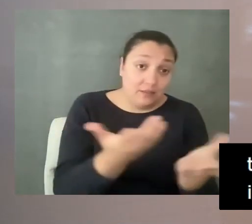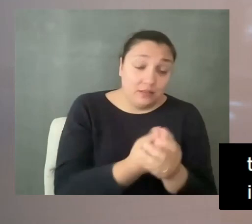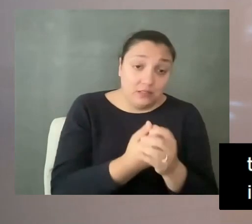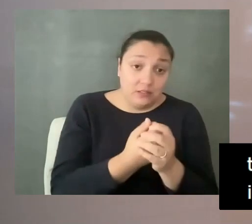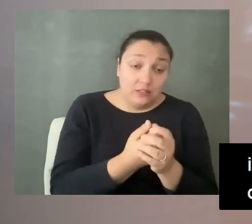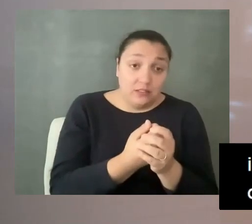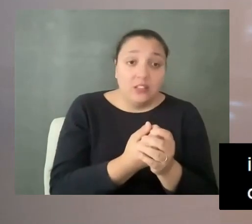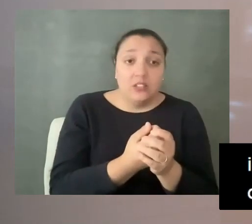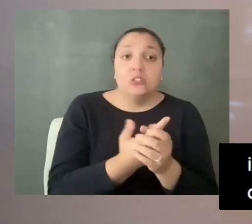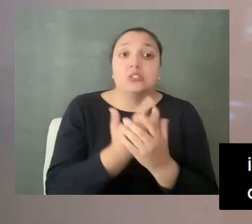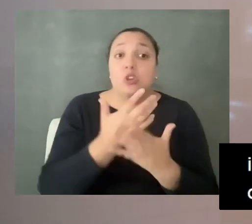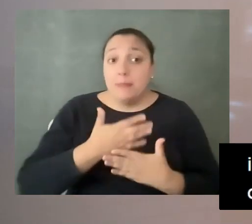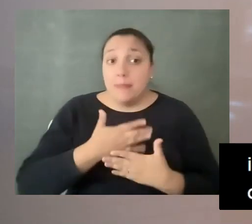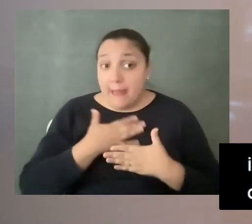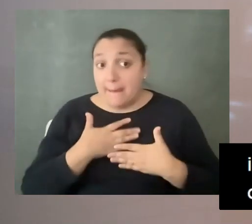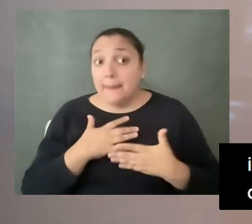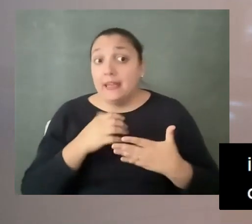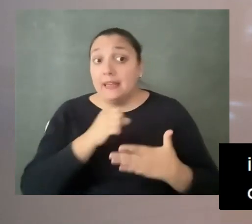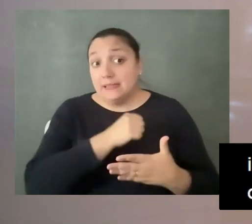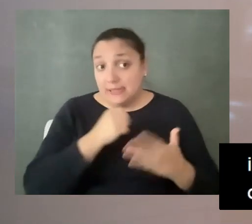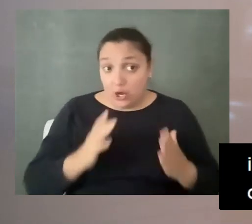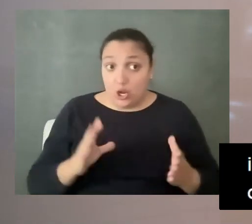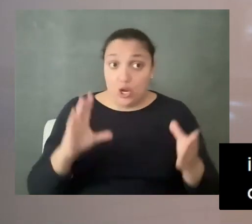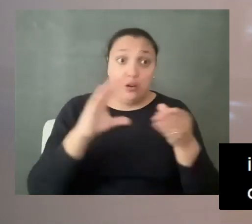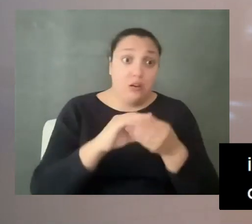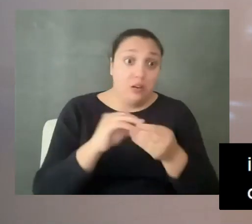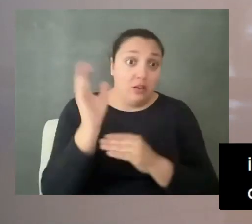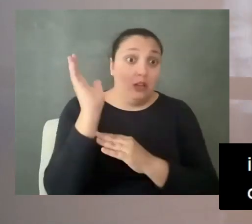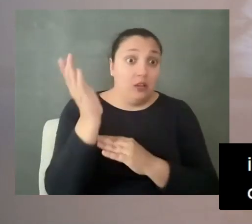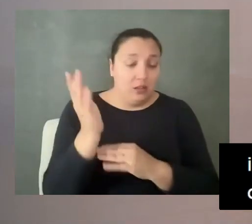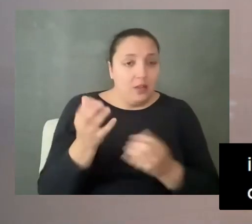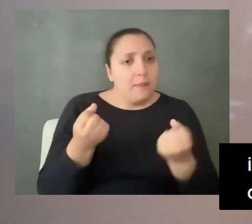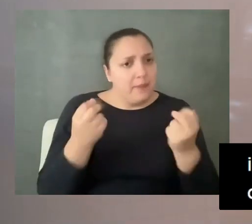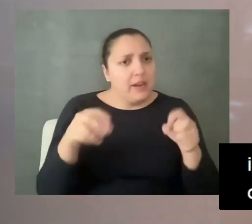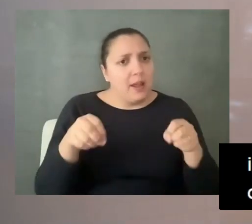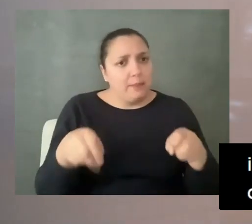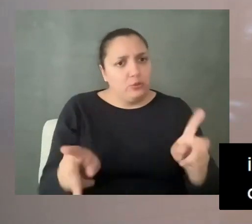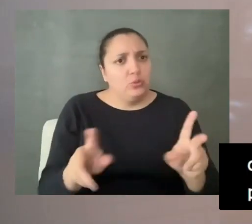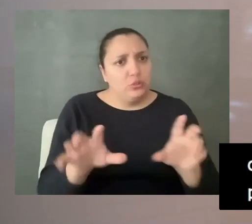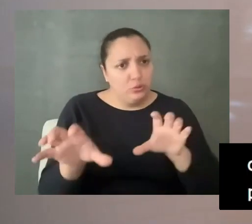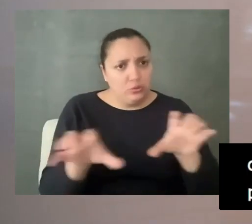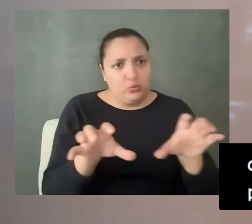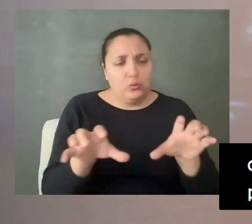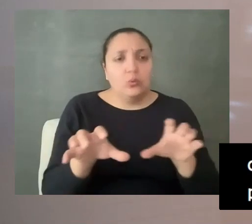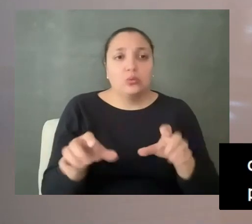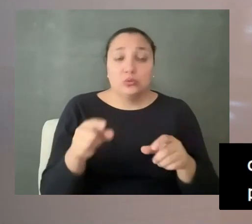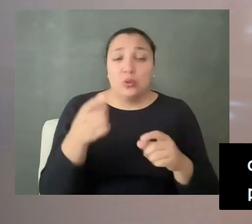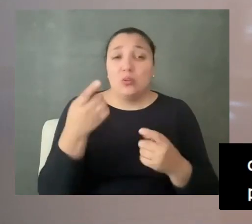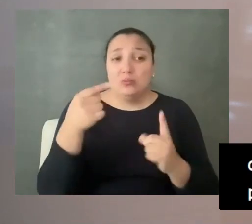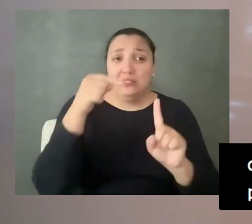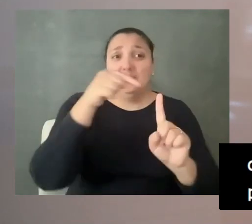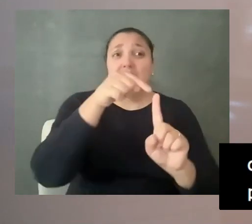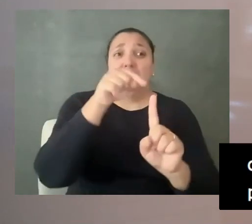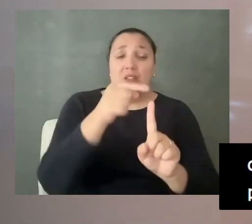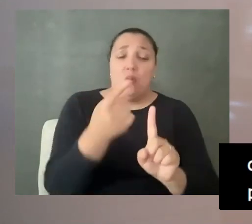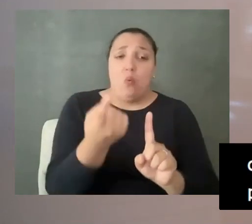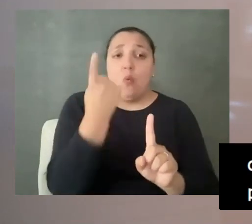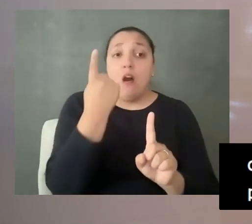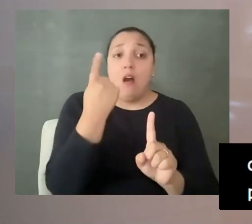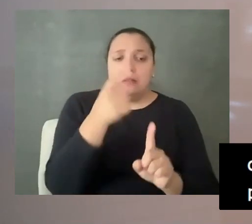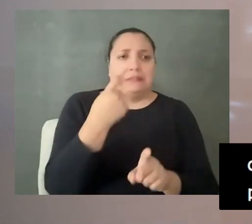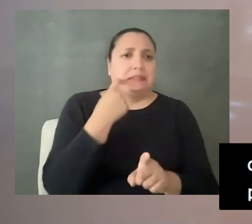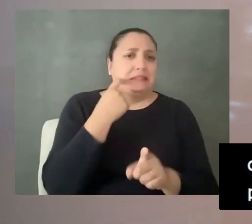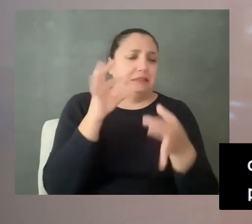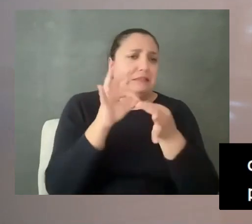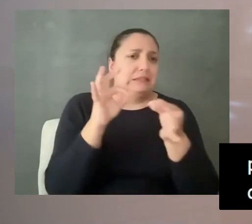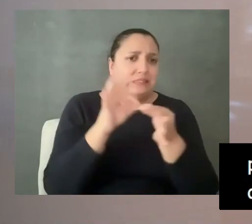brought that, and there are a lot of opportunities to make that happen, and this is probably the most significant one we have in front of us. So we're going to